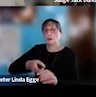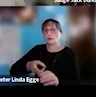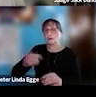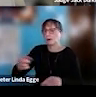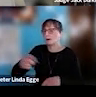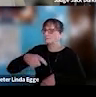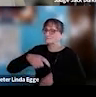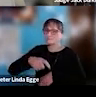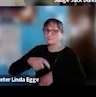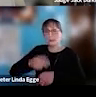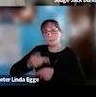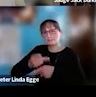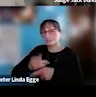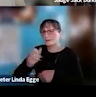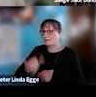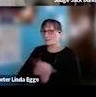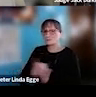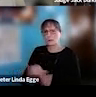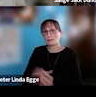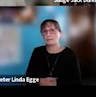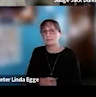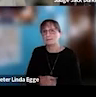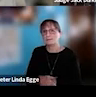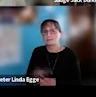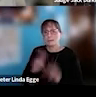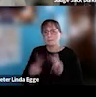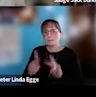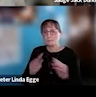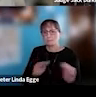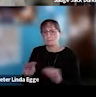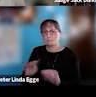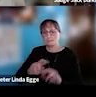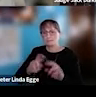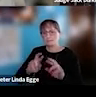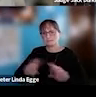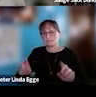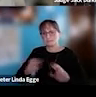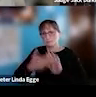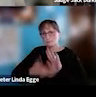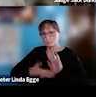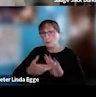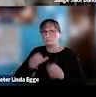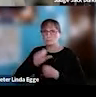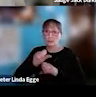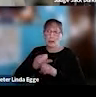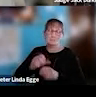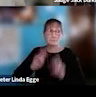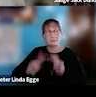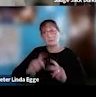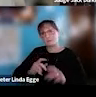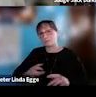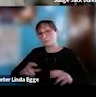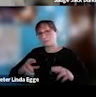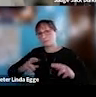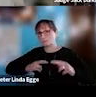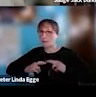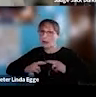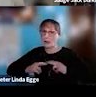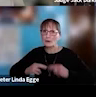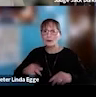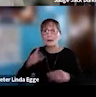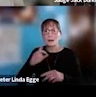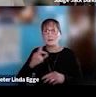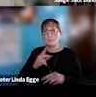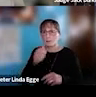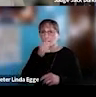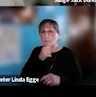time will take care of that as well. People move into different roles, different positions, different jobs. People retire. But that patient